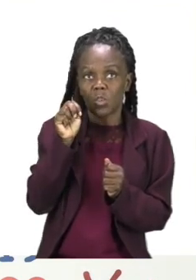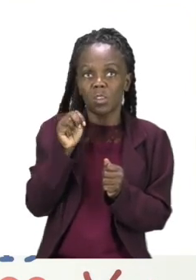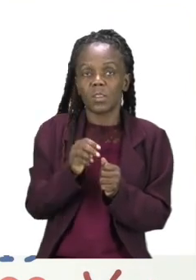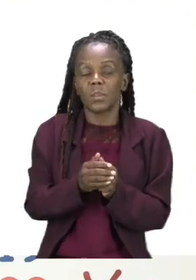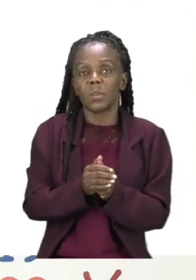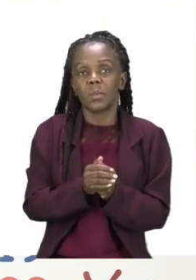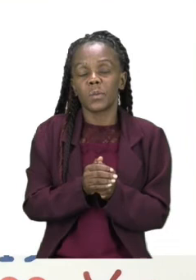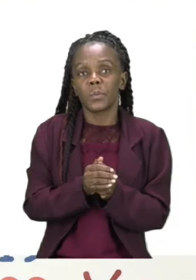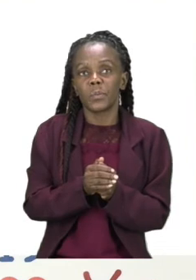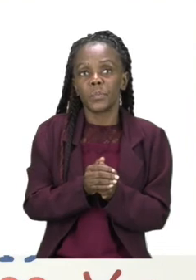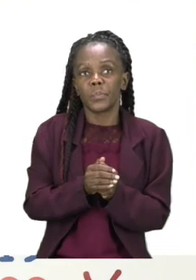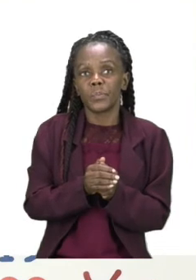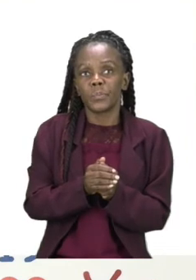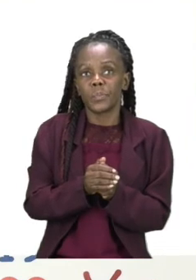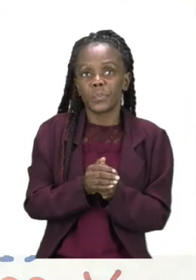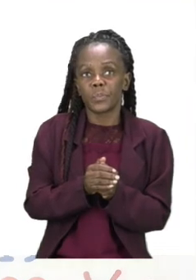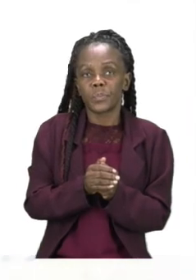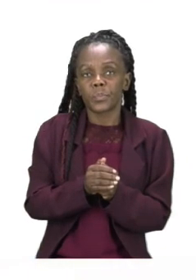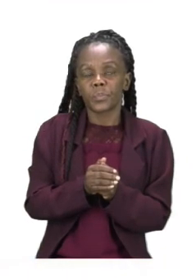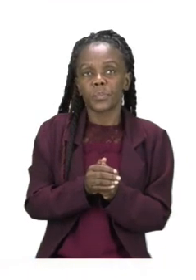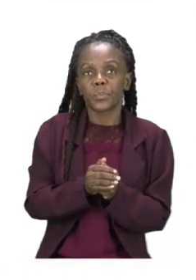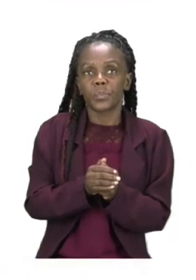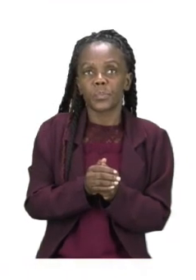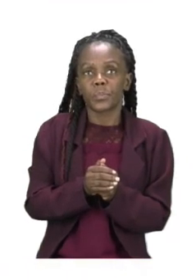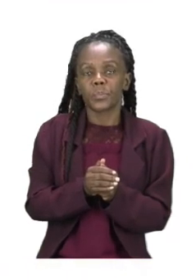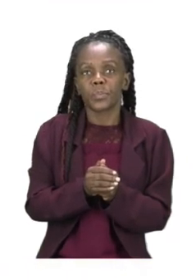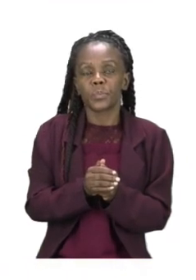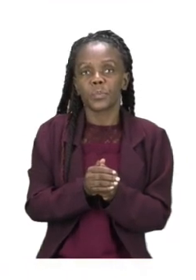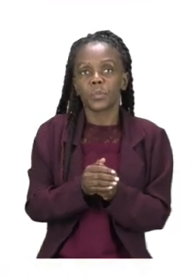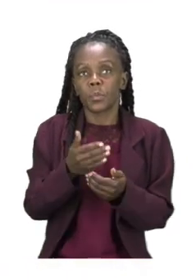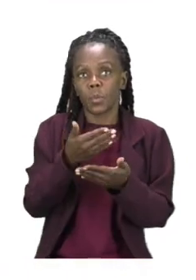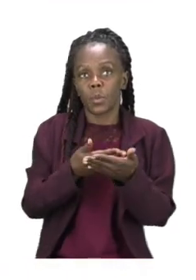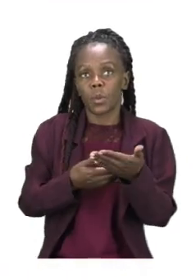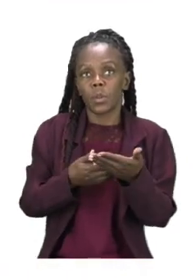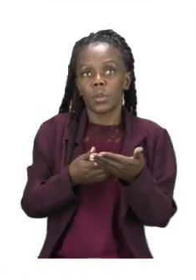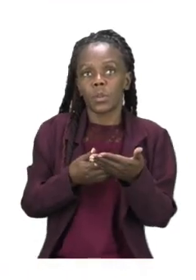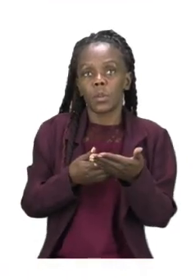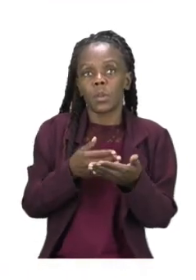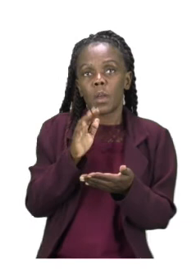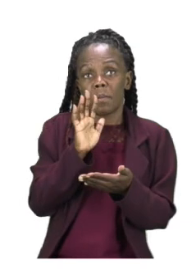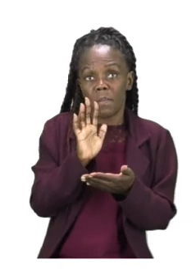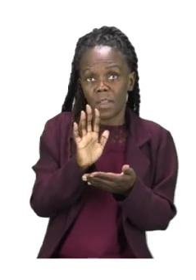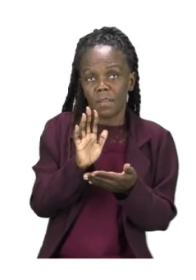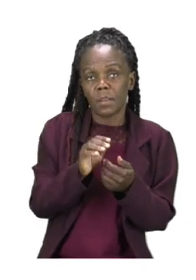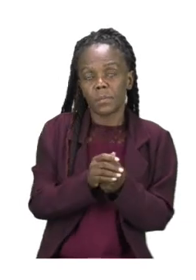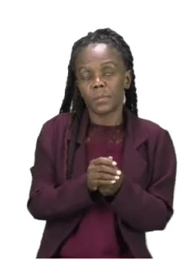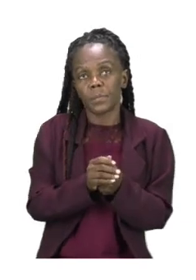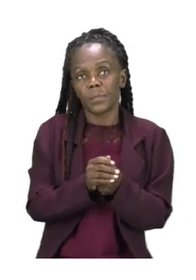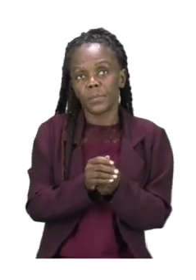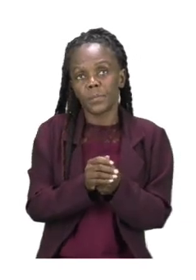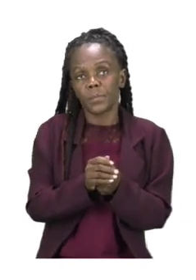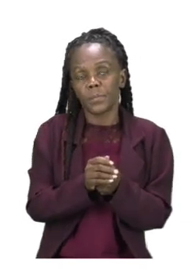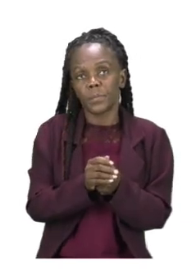a look at our exercise again. So on page 5, it is going to be your job to use the